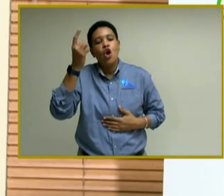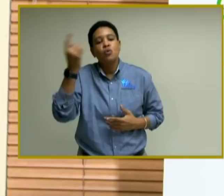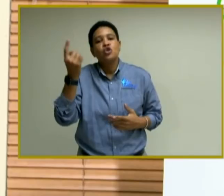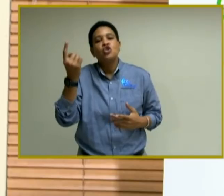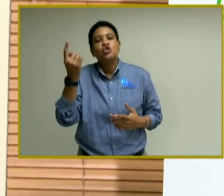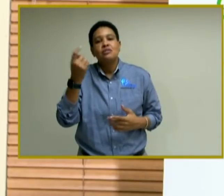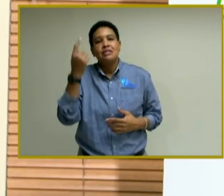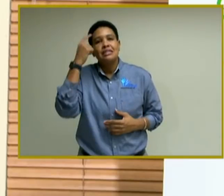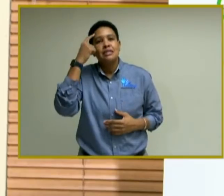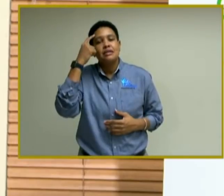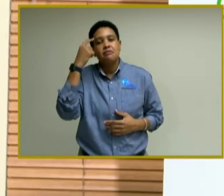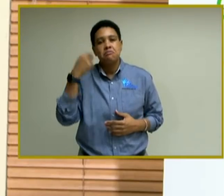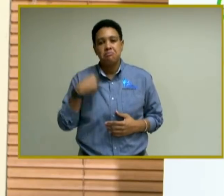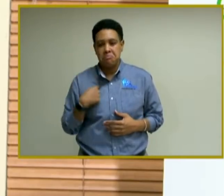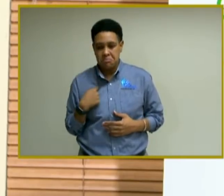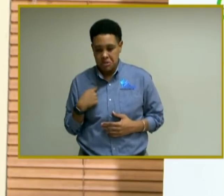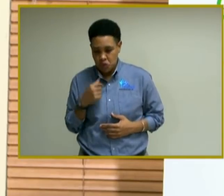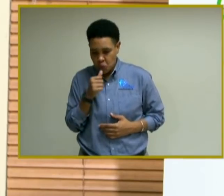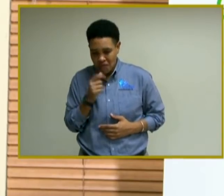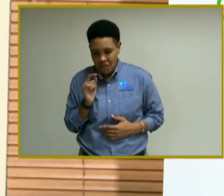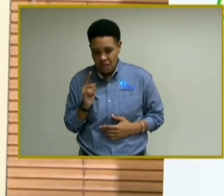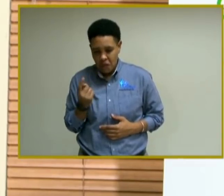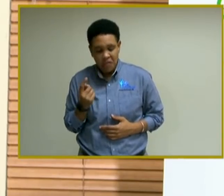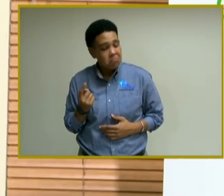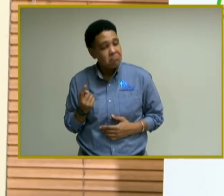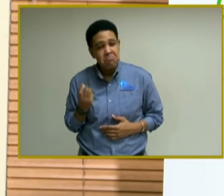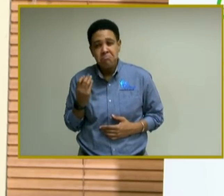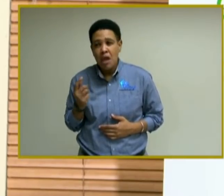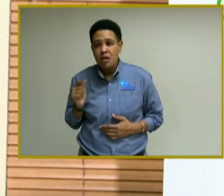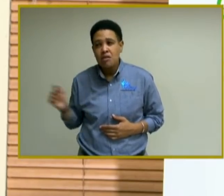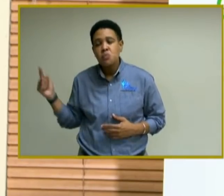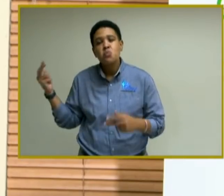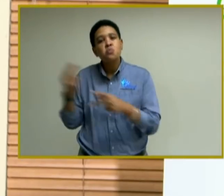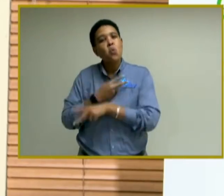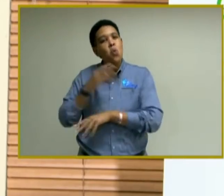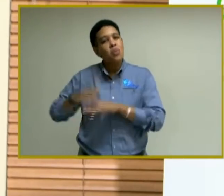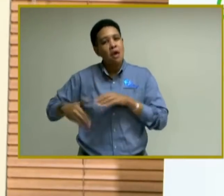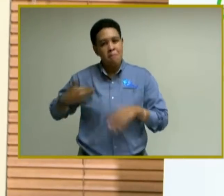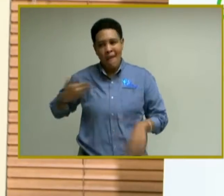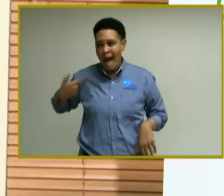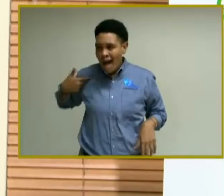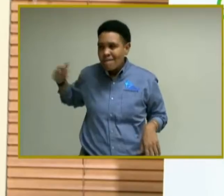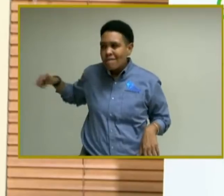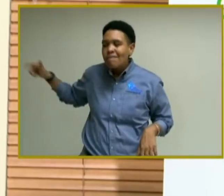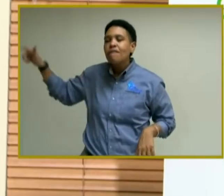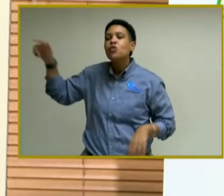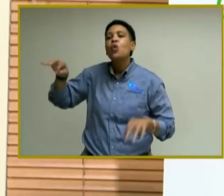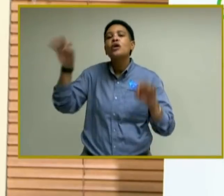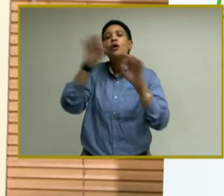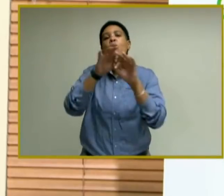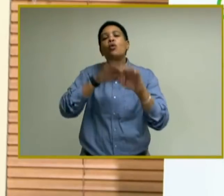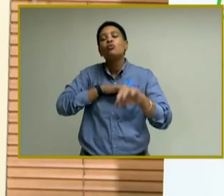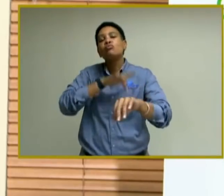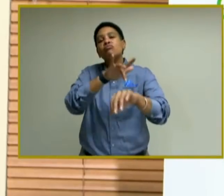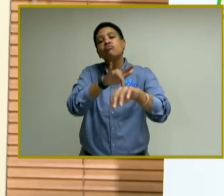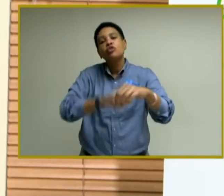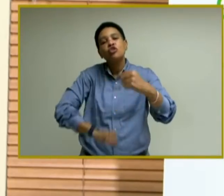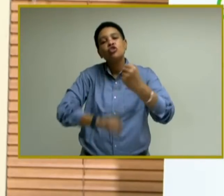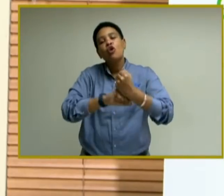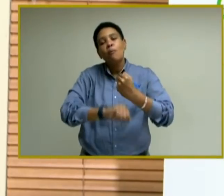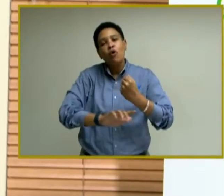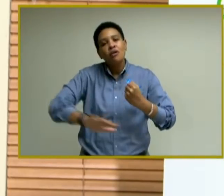less fortunate than you are. And it is important that we reach out and offer a hand of